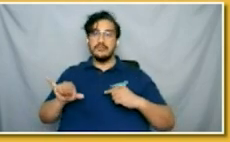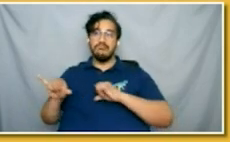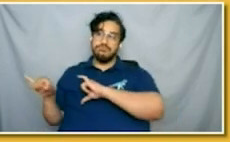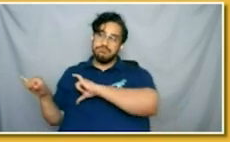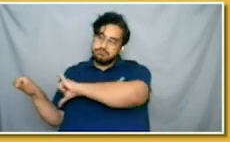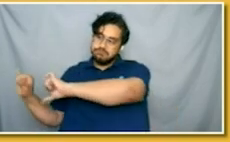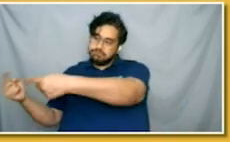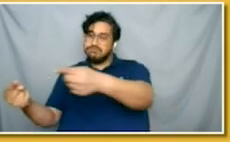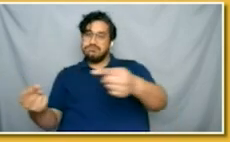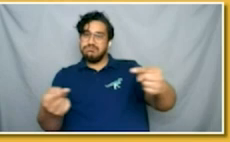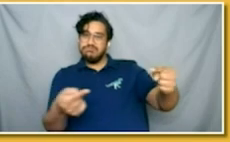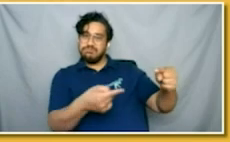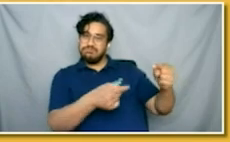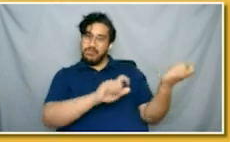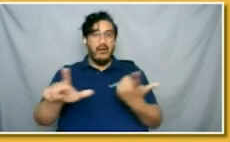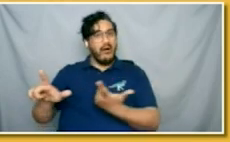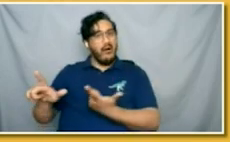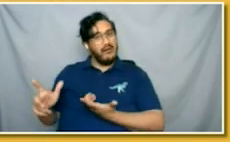jobs.